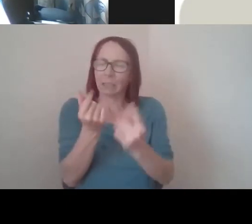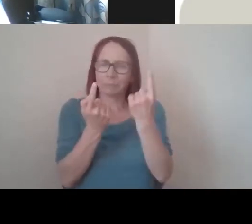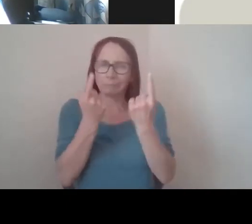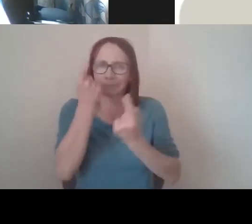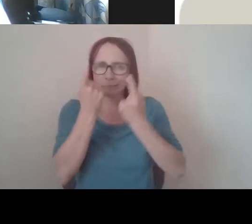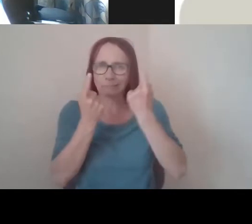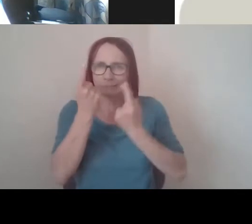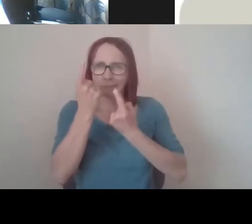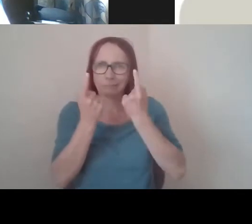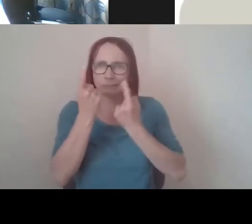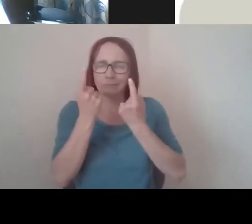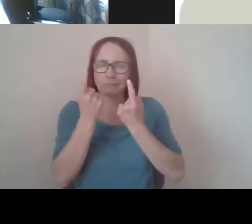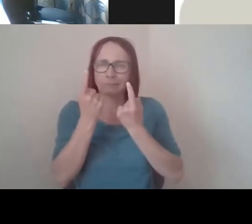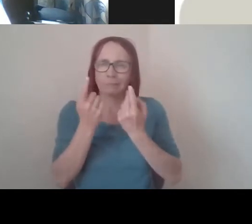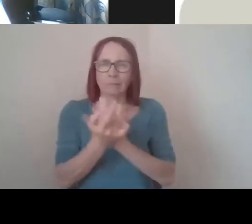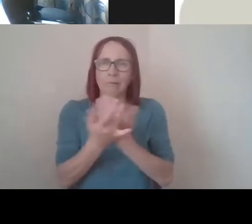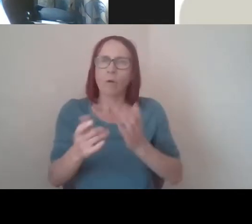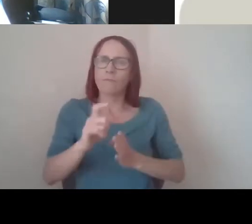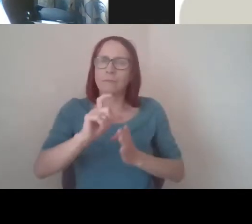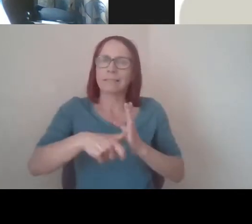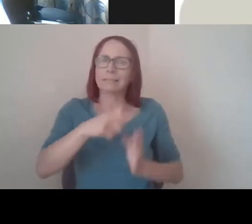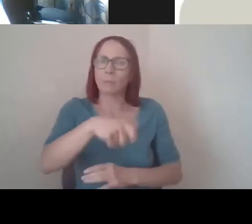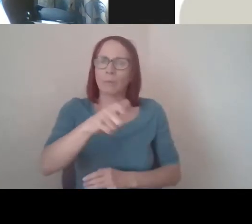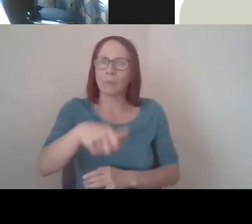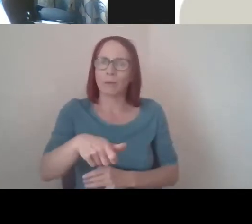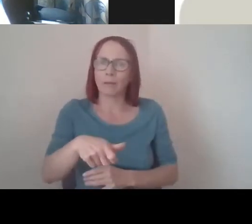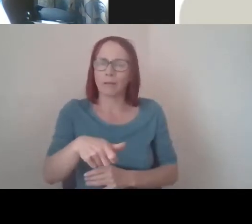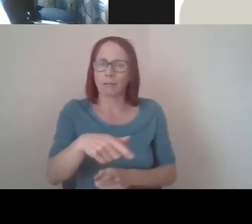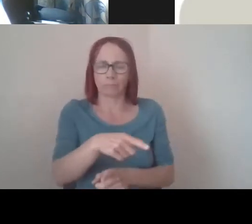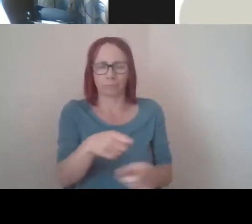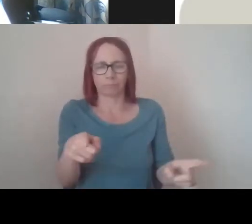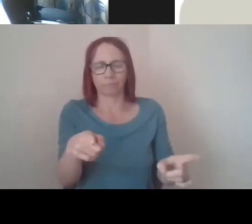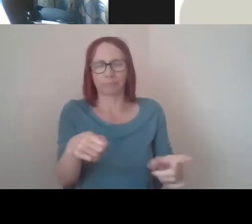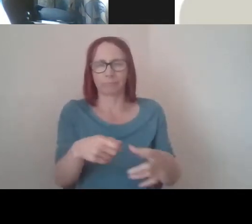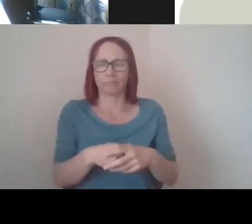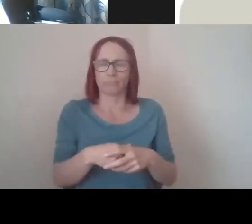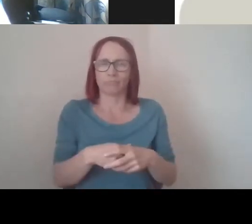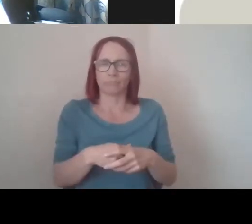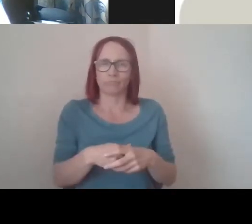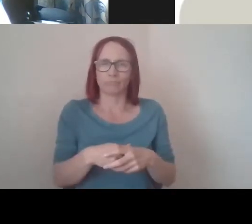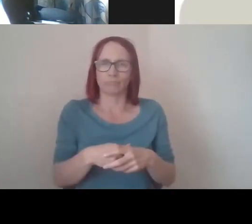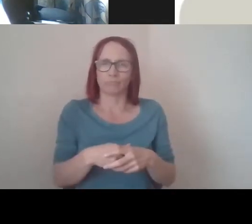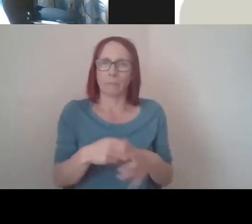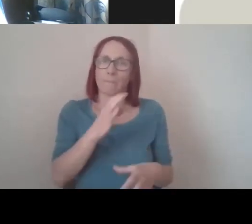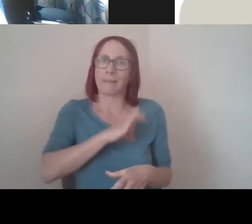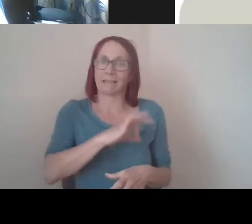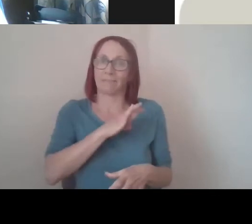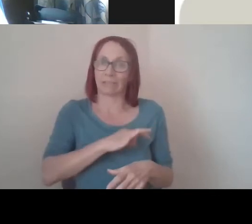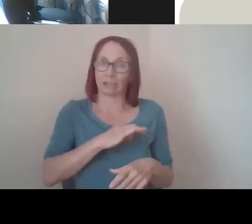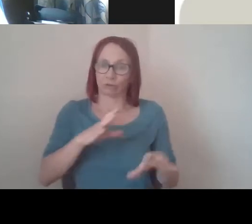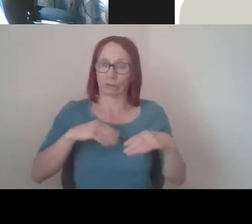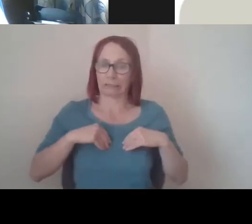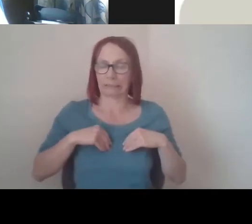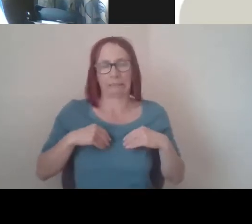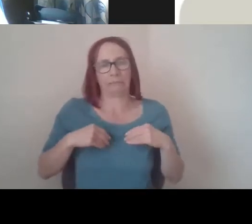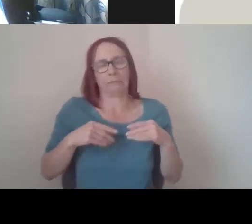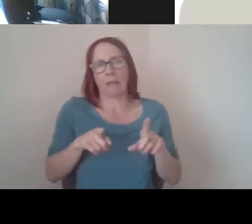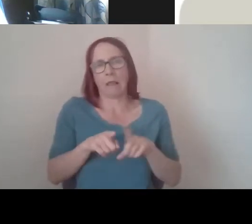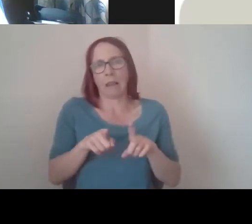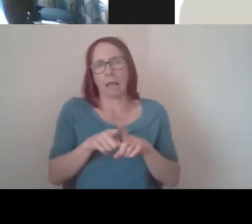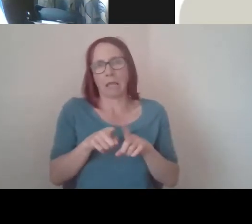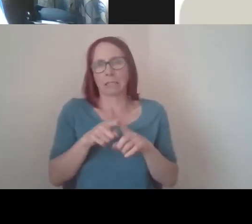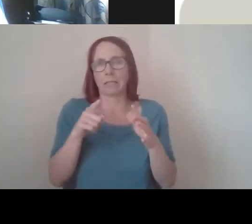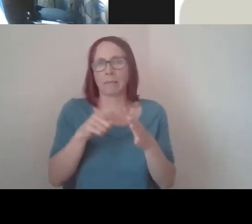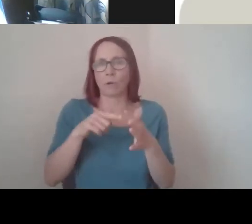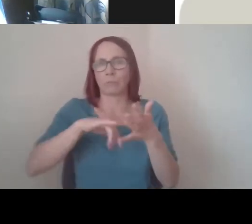about lots of disabled people, you know, receive benefits, things like employment support